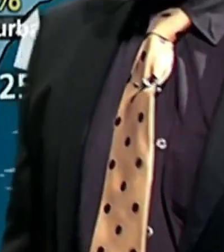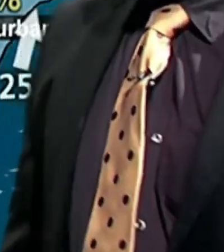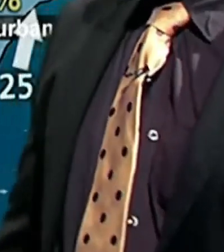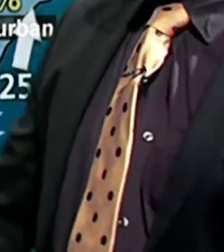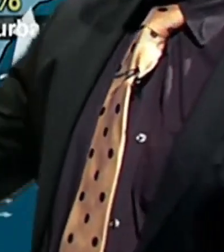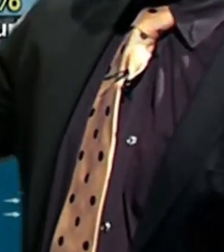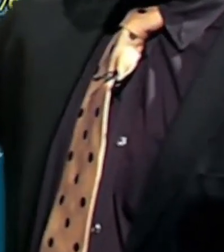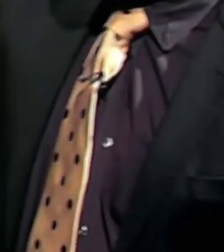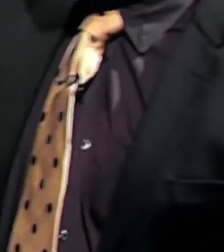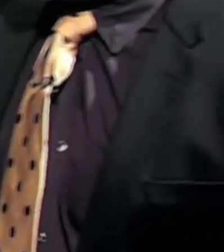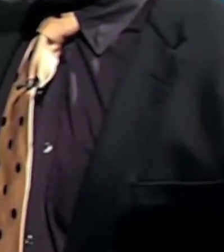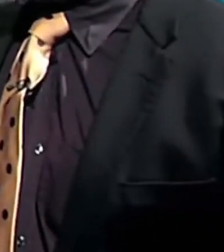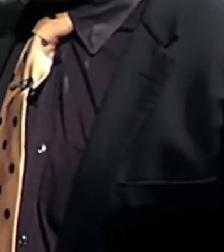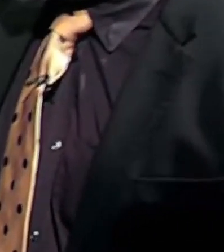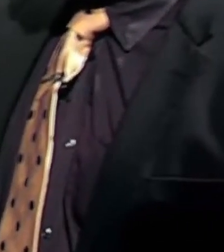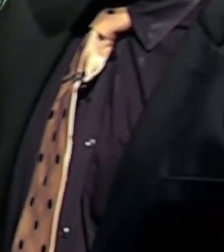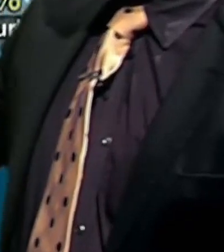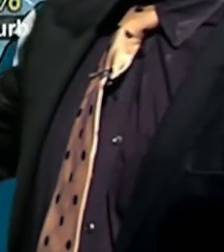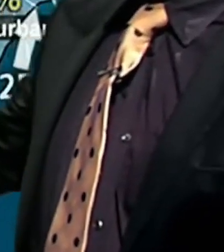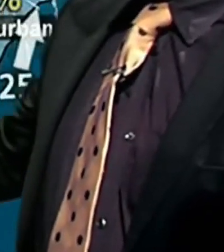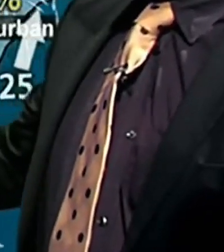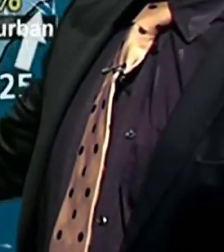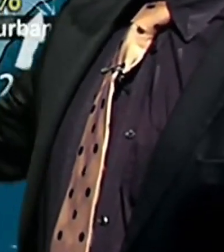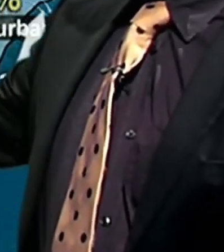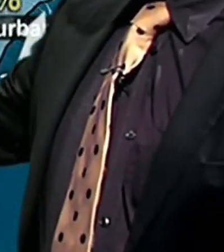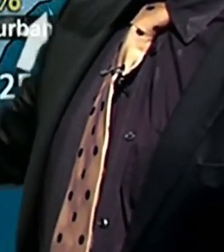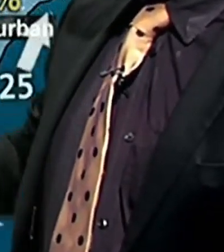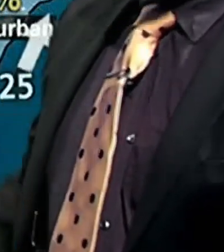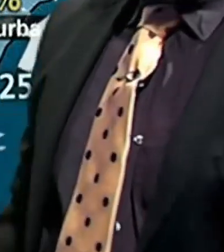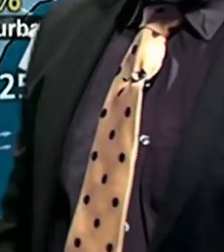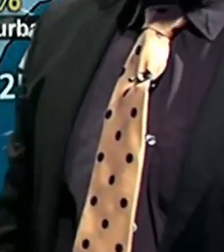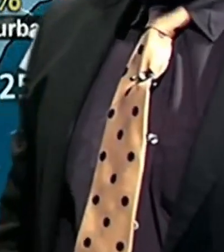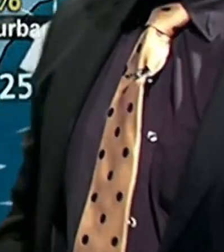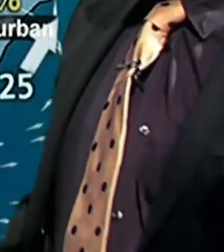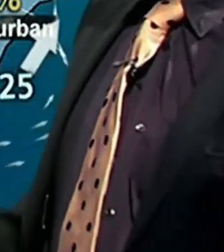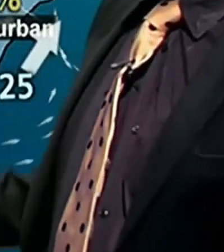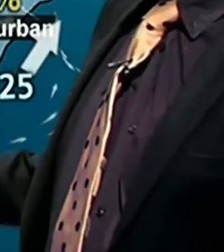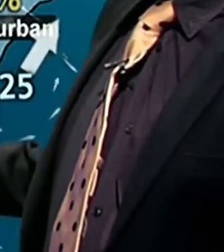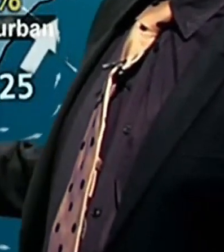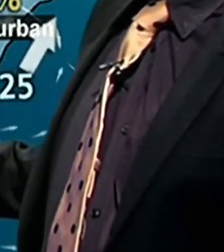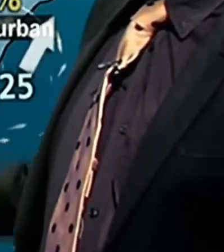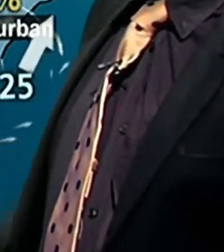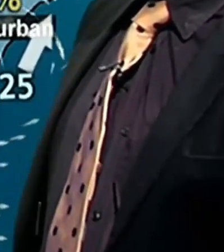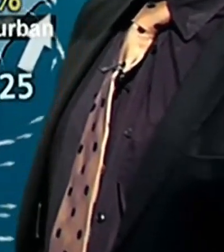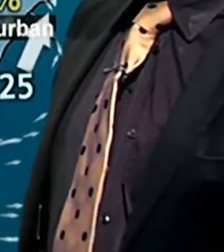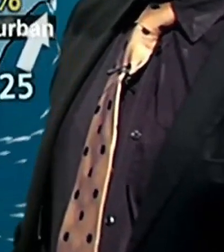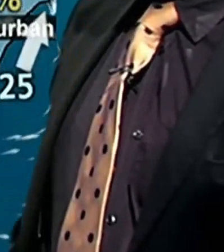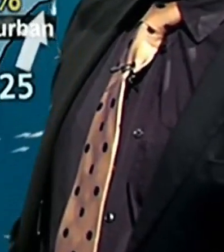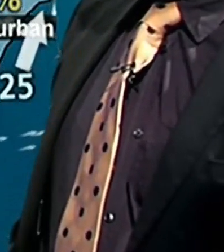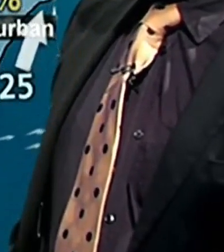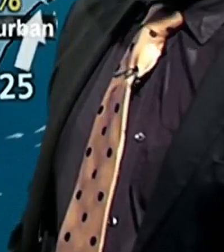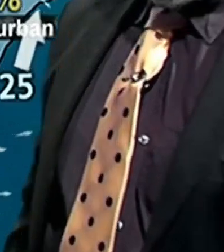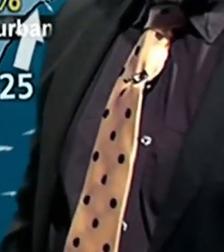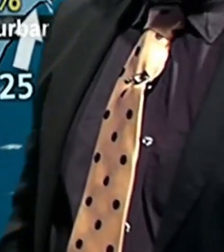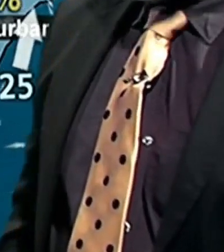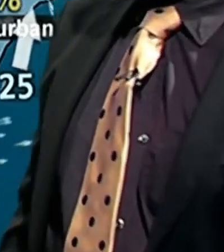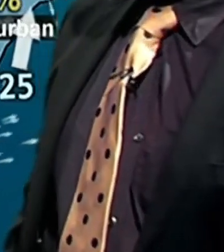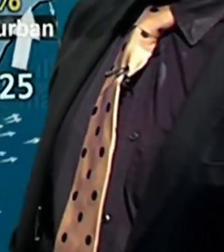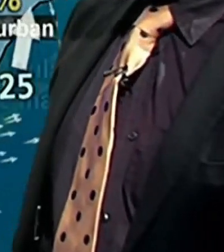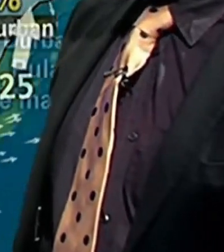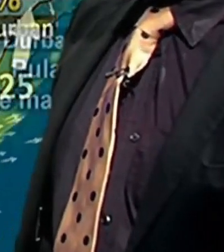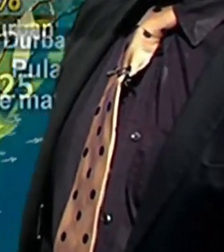sane monyatla o pula o tla bo fokofokola o setse diprovince tsa Kapa dikaolong tse boro tsa Free State empa mona dikaolong tse botšhabela tsa Kapa